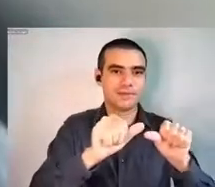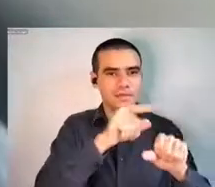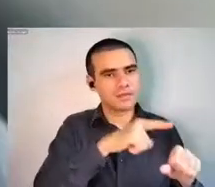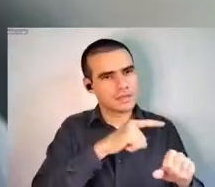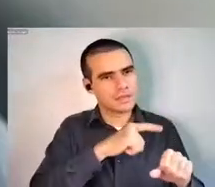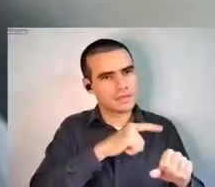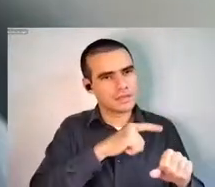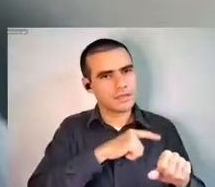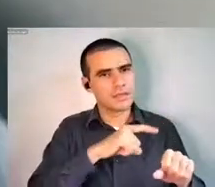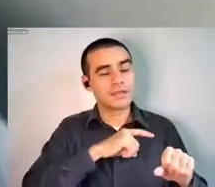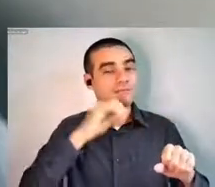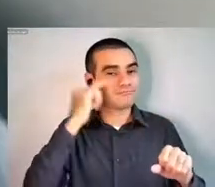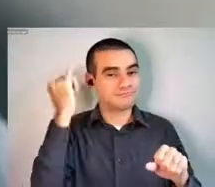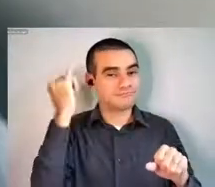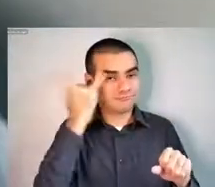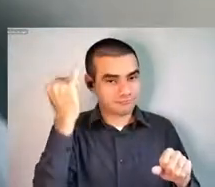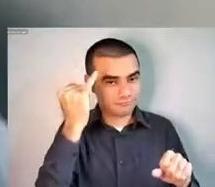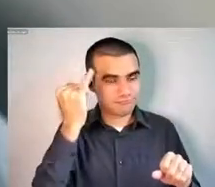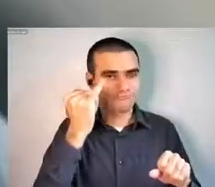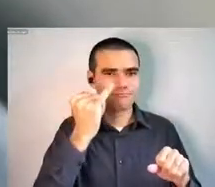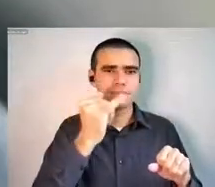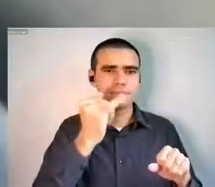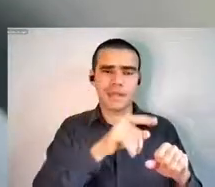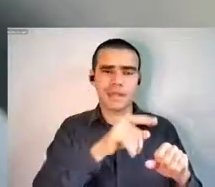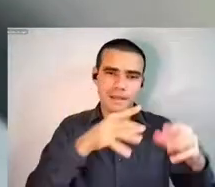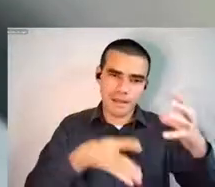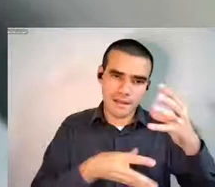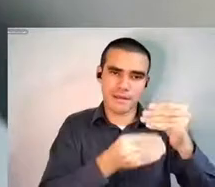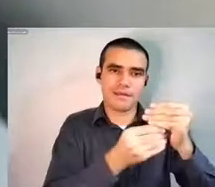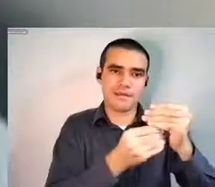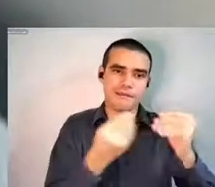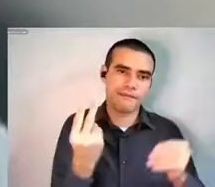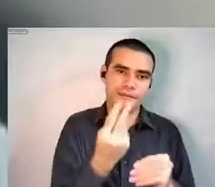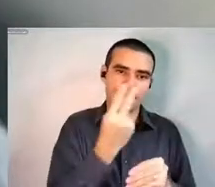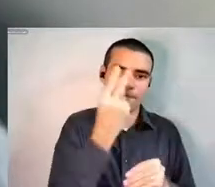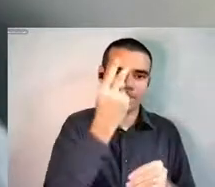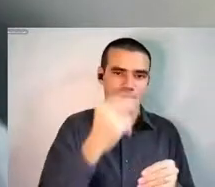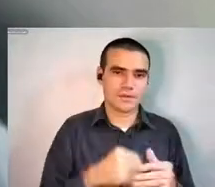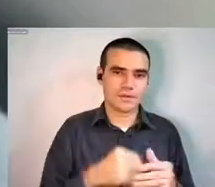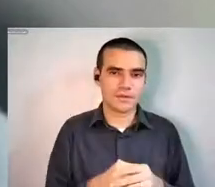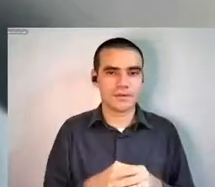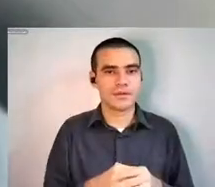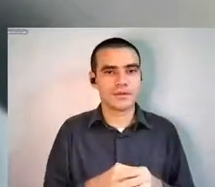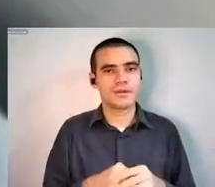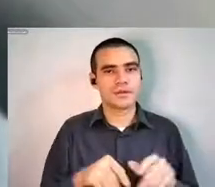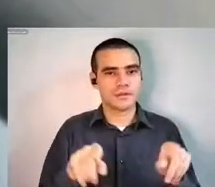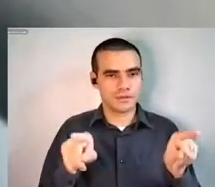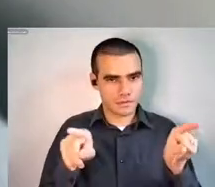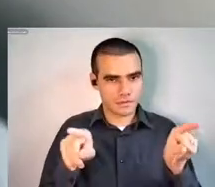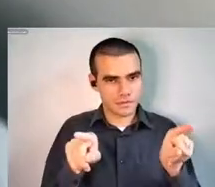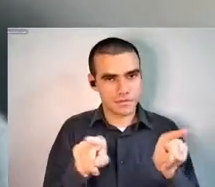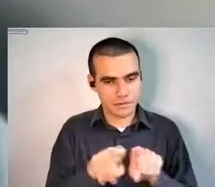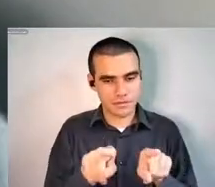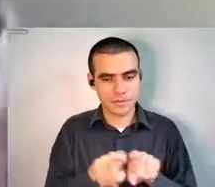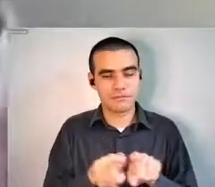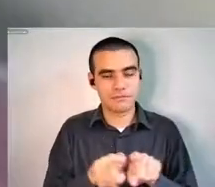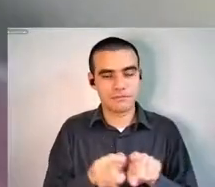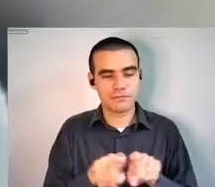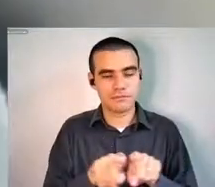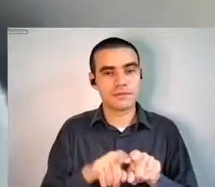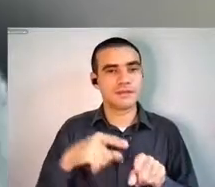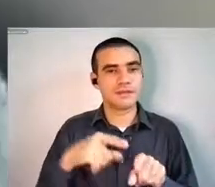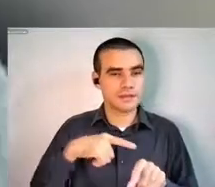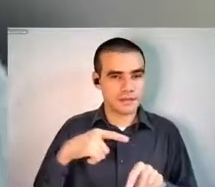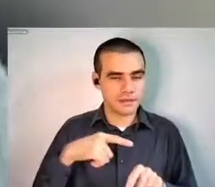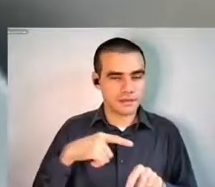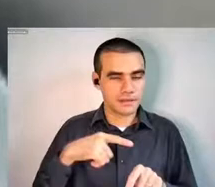a wealth of biodiversity, and we need to add value. And I understand Fernando's concern.